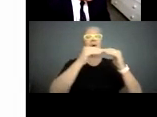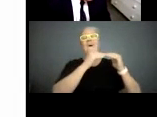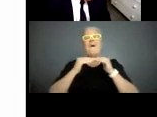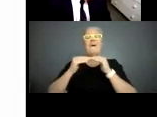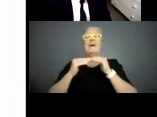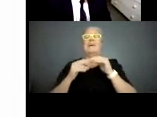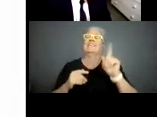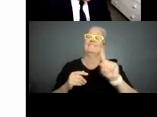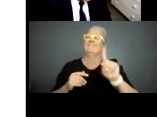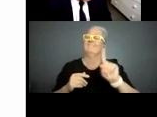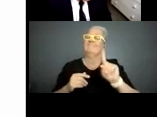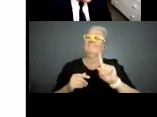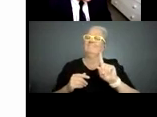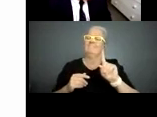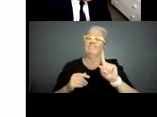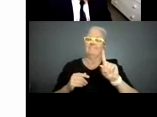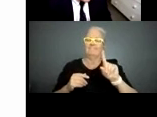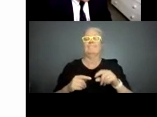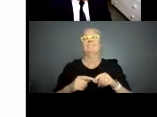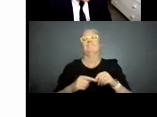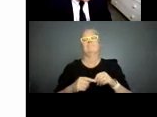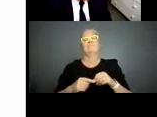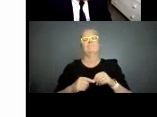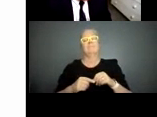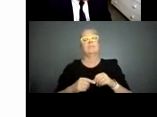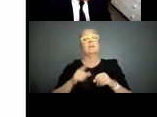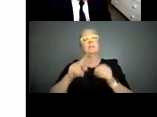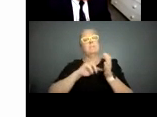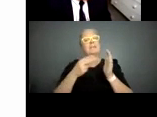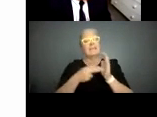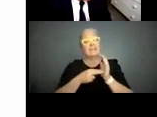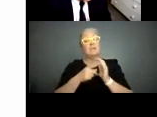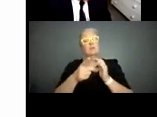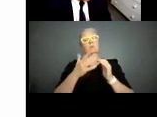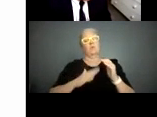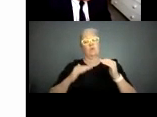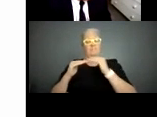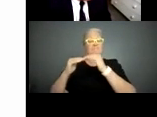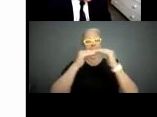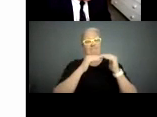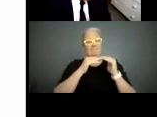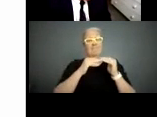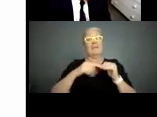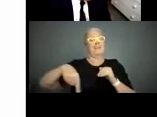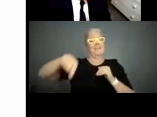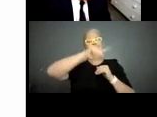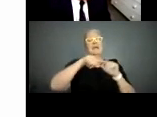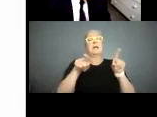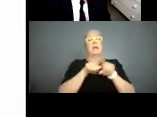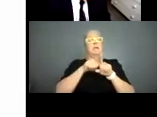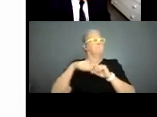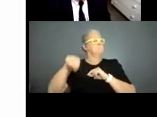before. Equality is not treating everyone equal, because treating everyone equal, if you start from